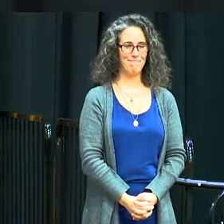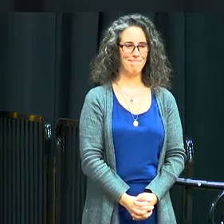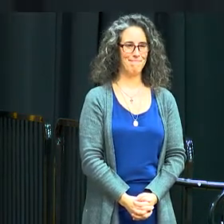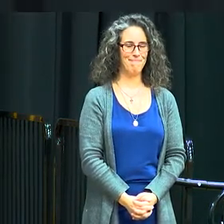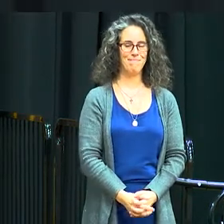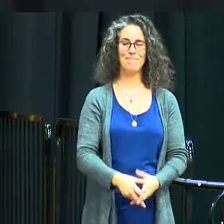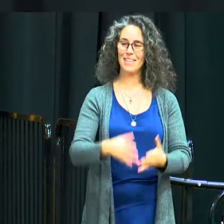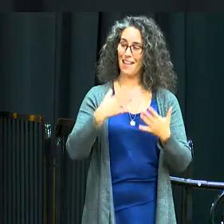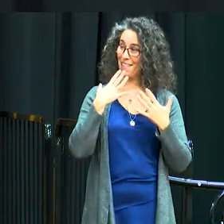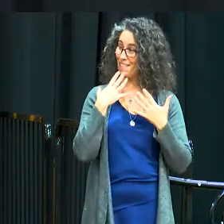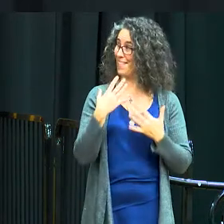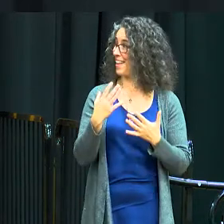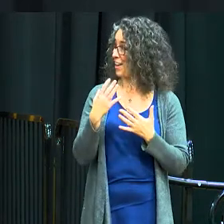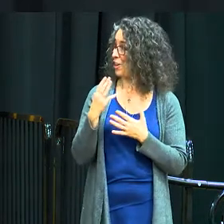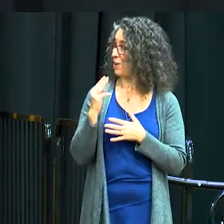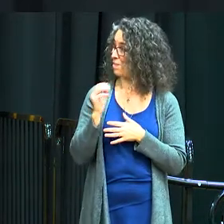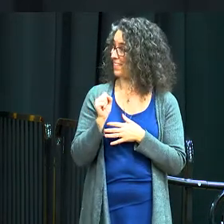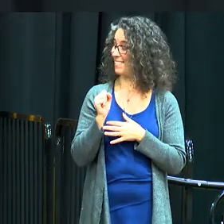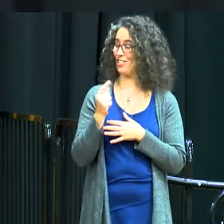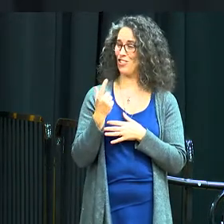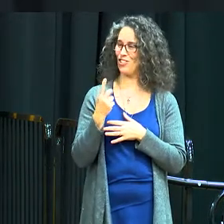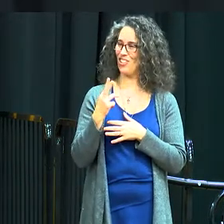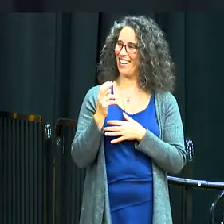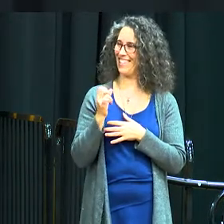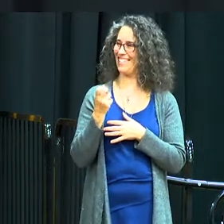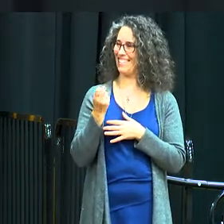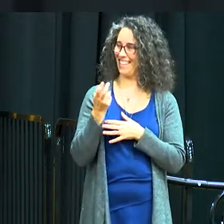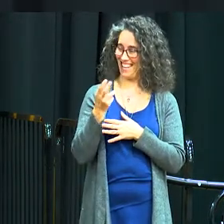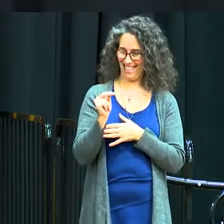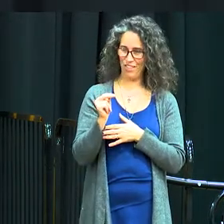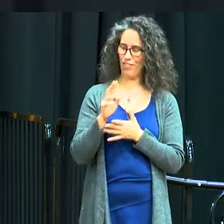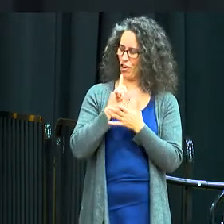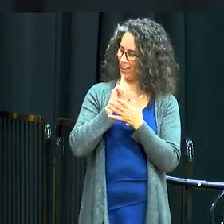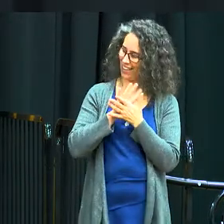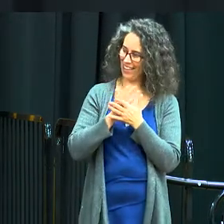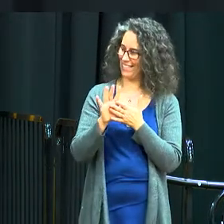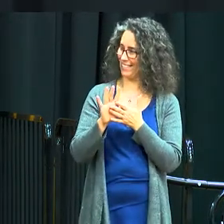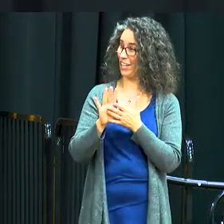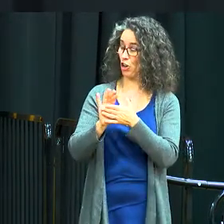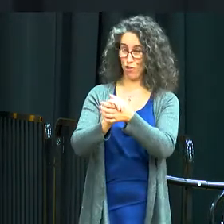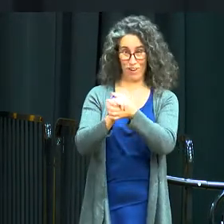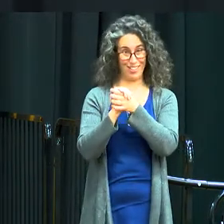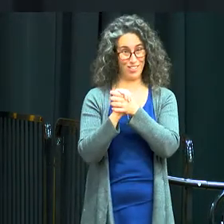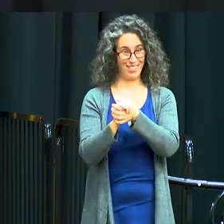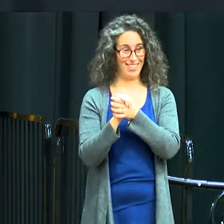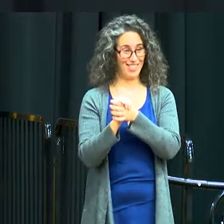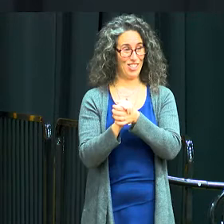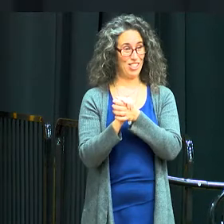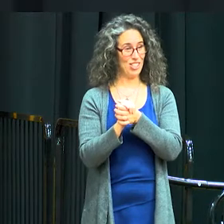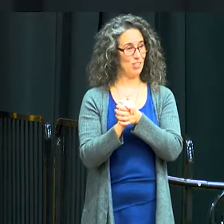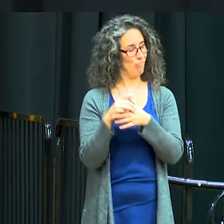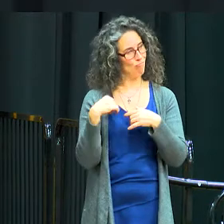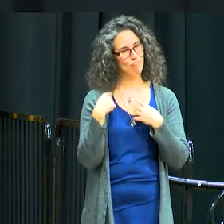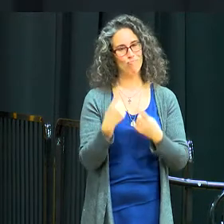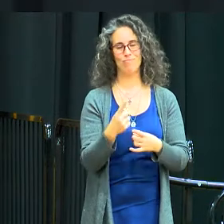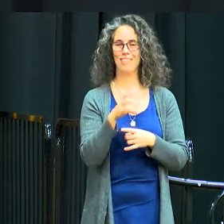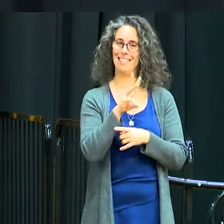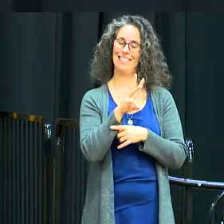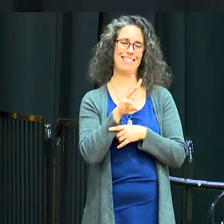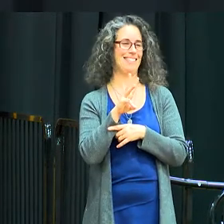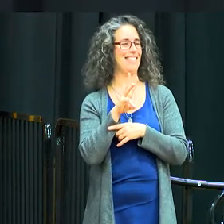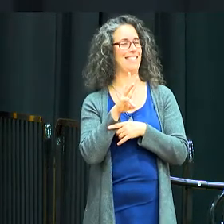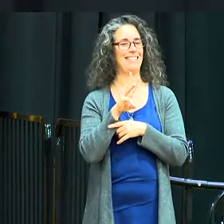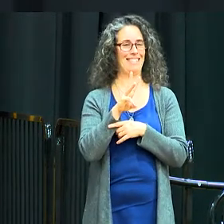Thank you, Mrs. Grayson. Very nice. And congratulations. Over our six decades of performing